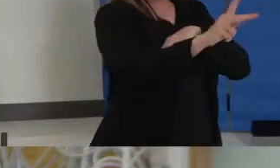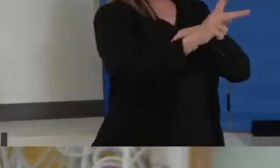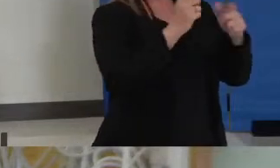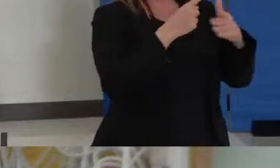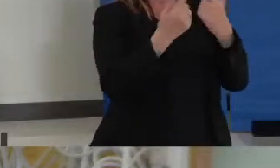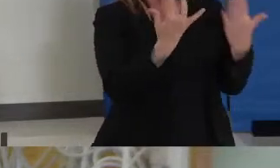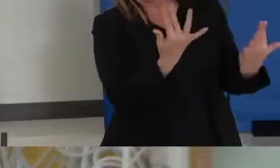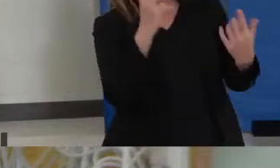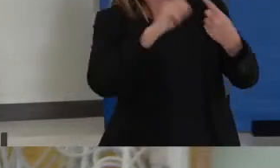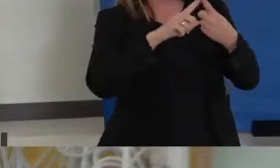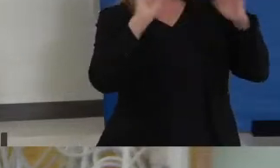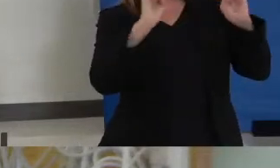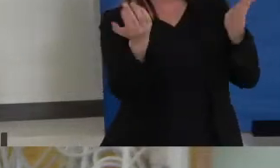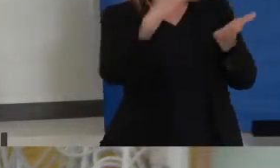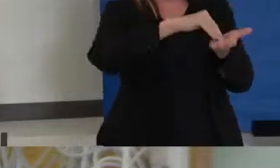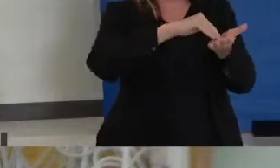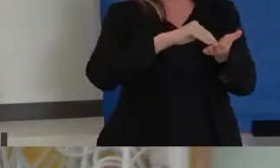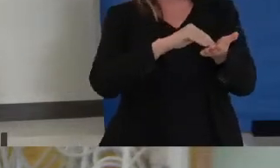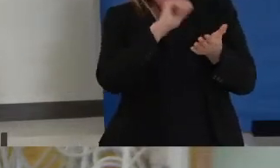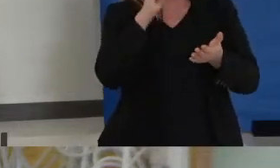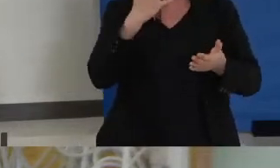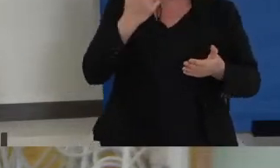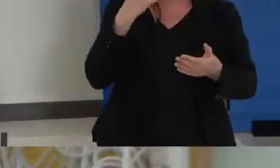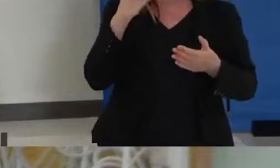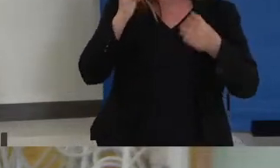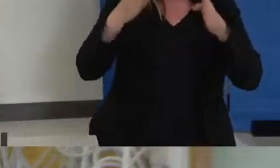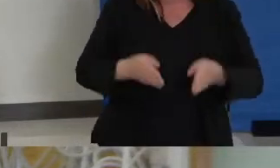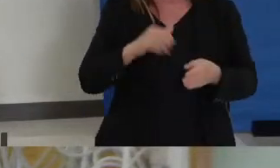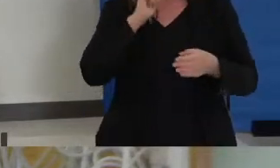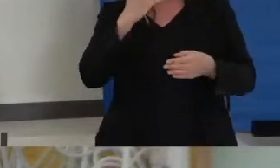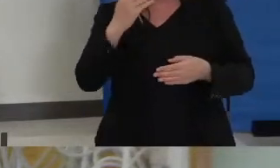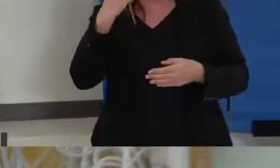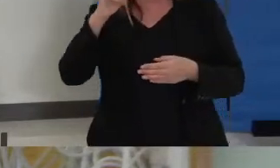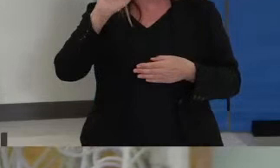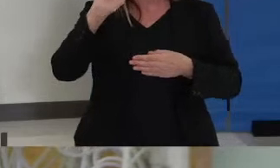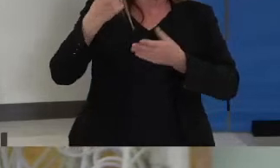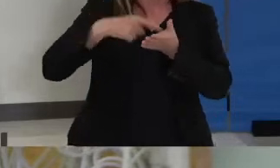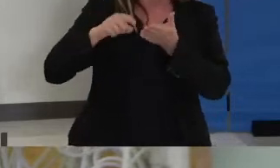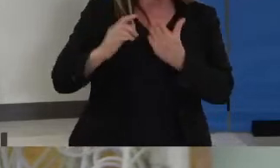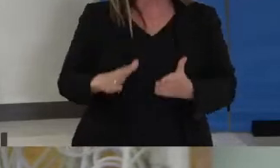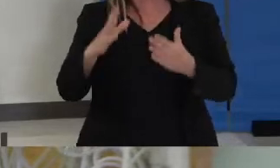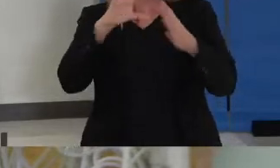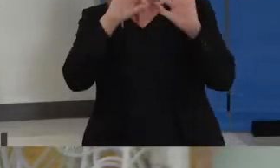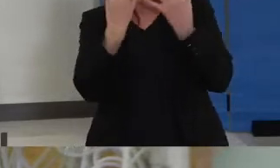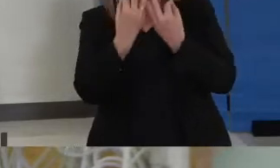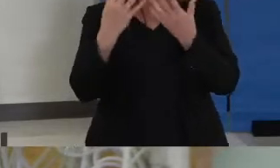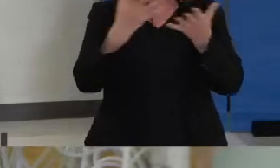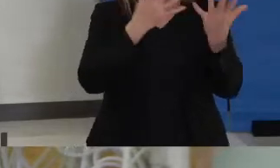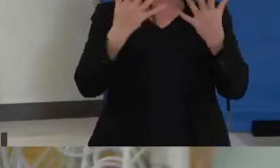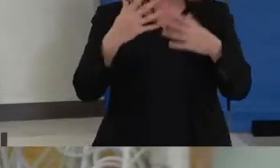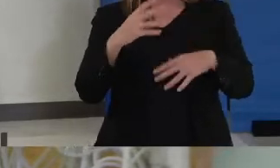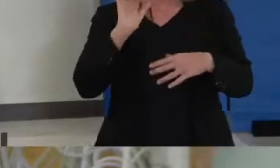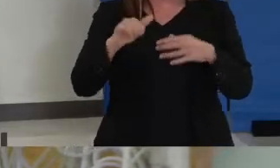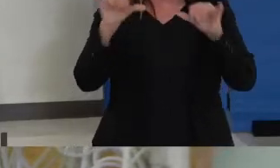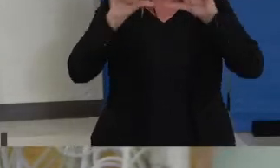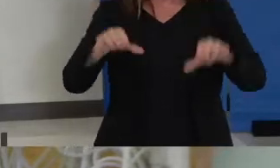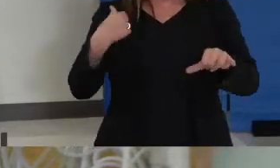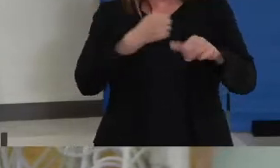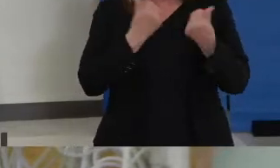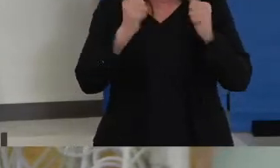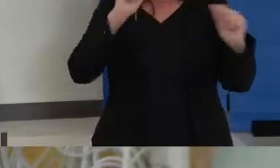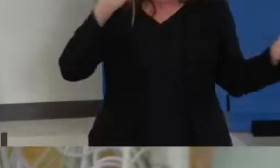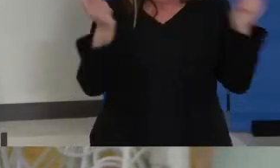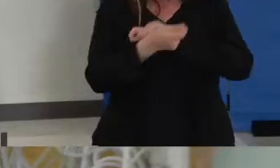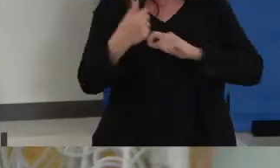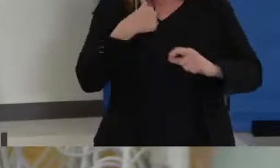again. That's not good for that individual. It's not good for the taxpayers. It's not good for our family members and loved ones. And so that's the system that we're trying to change. And